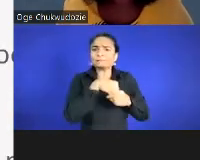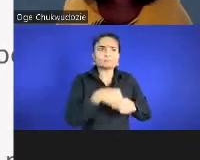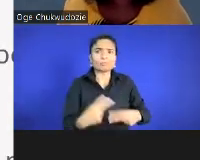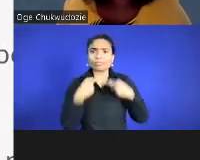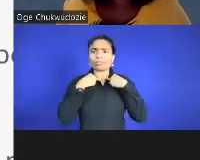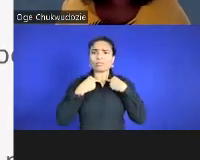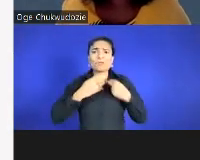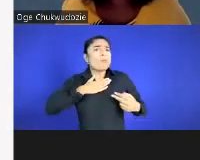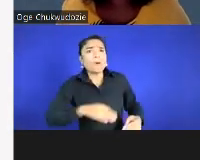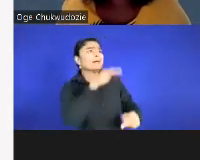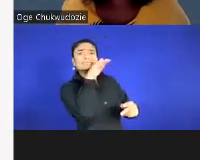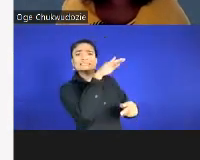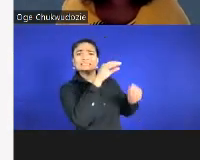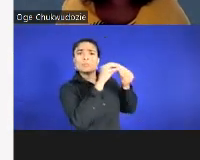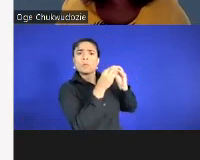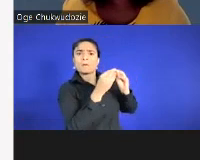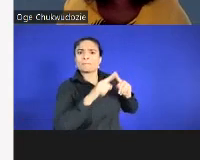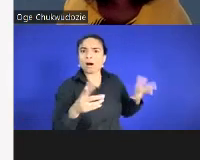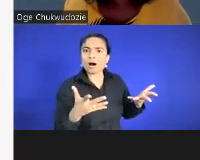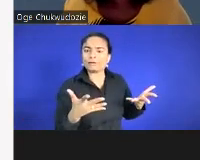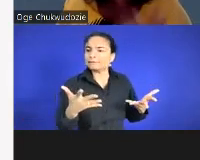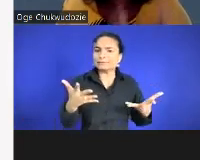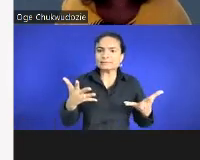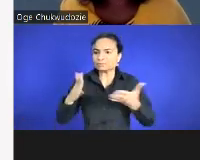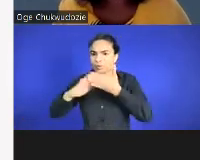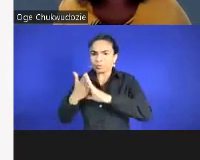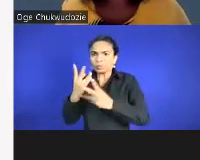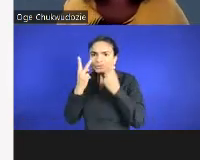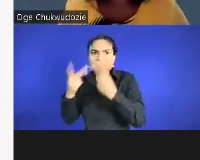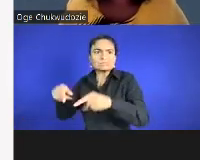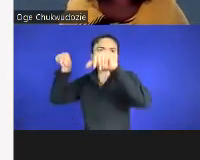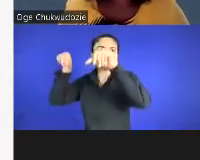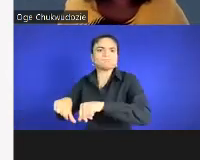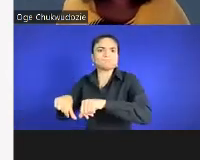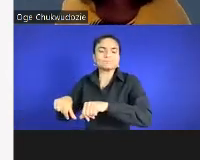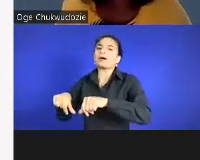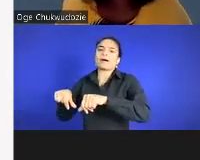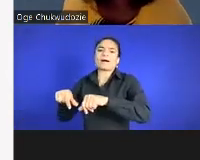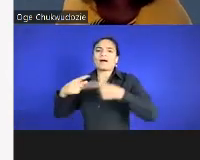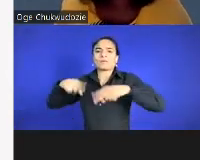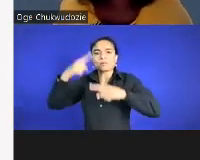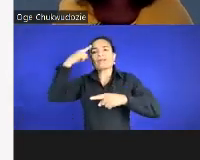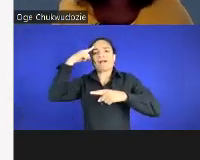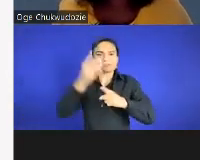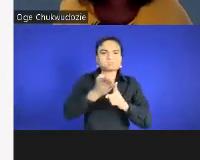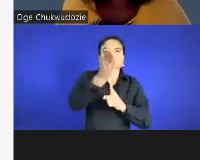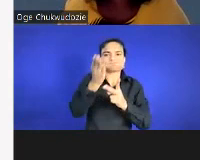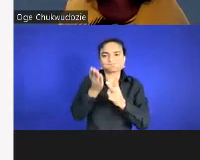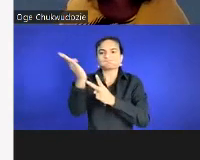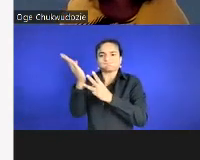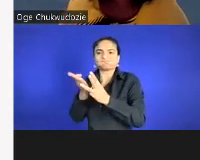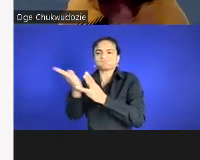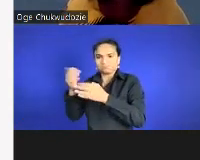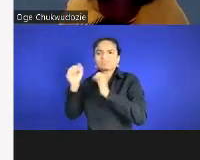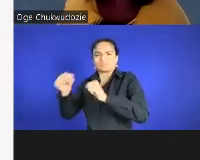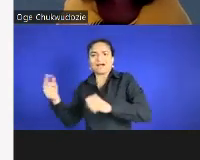community. Yes, let's move on. So setting up a complaints feedback mechanism